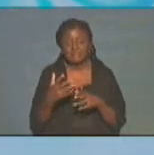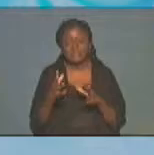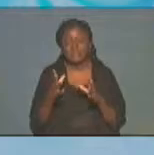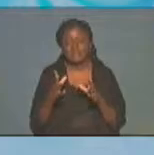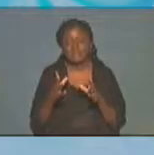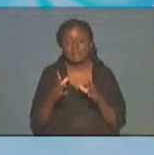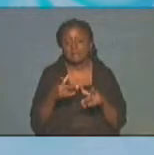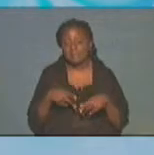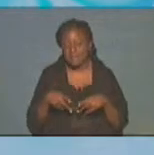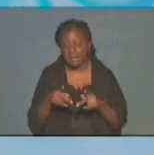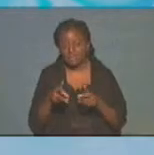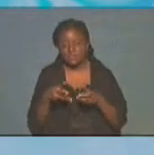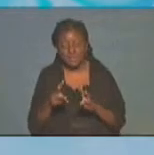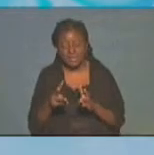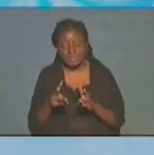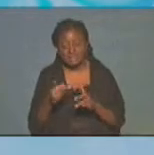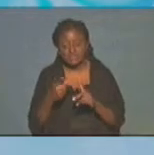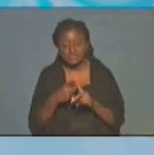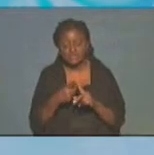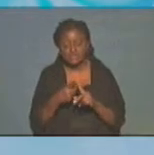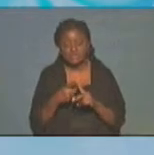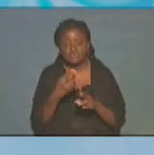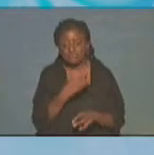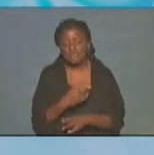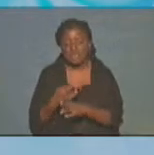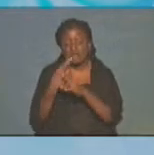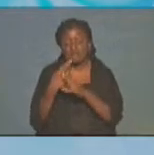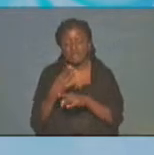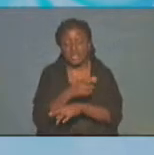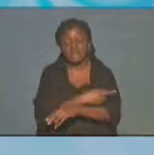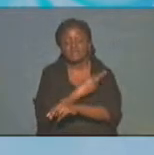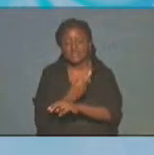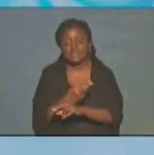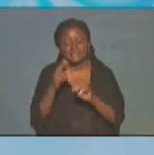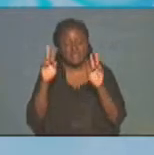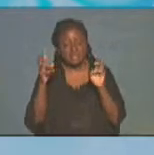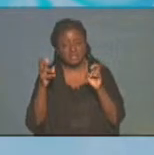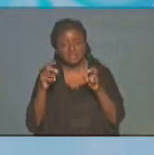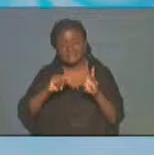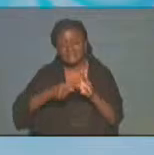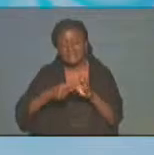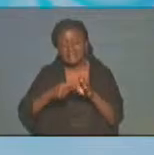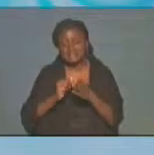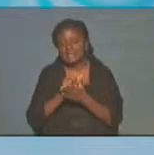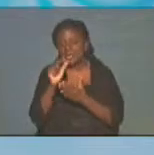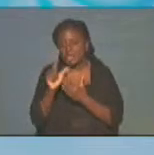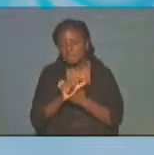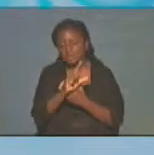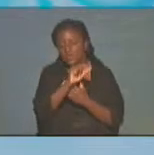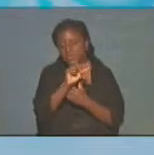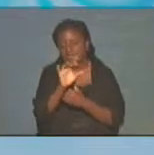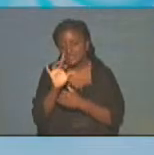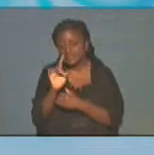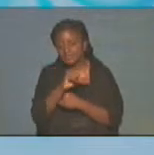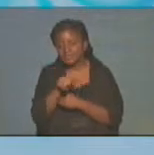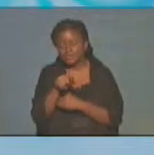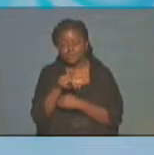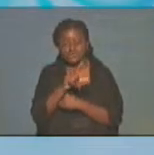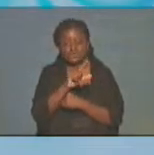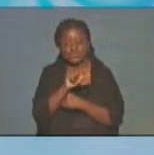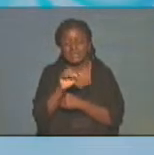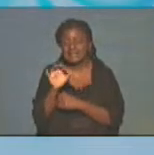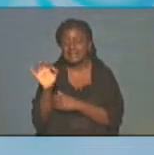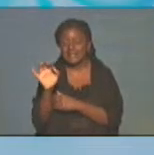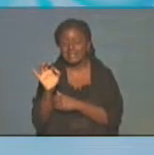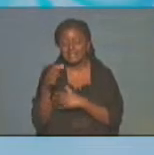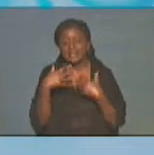the theme for the 67th conclave that convenes in the Bahamas from April 27th to the 29th. Health officials